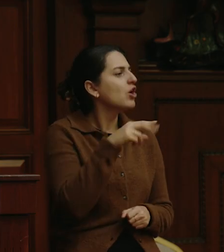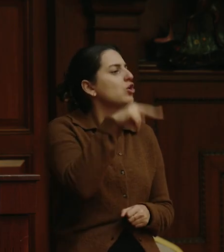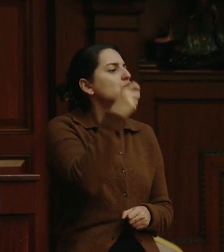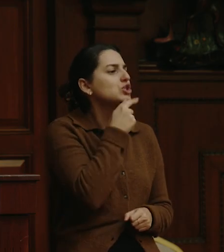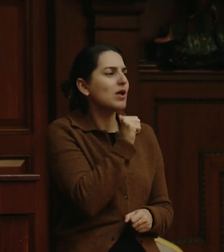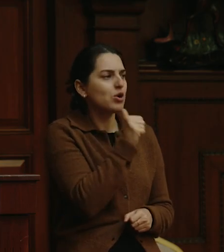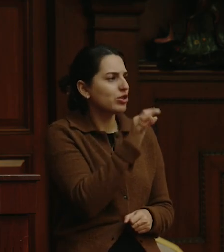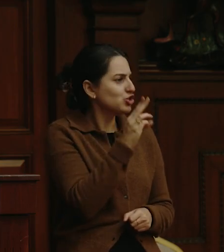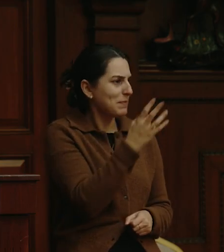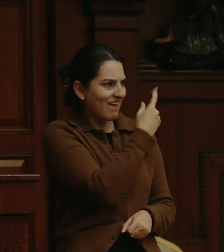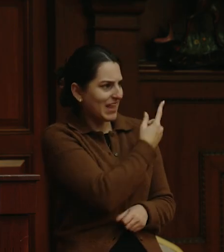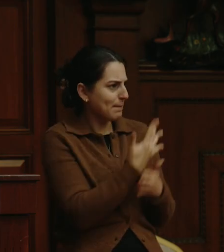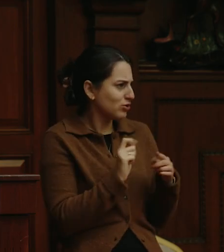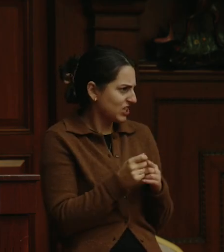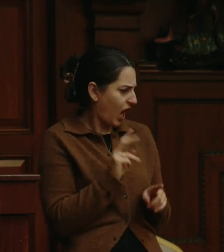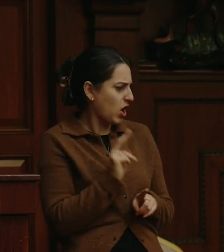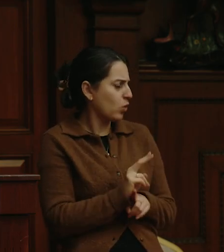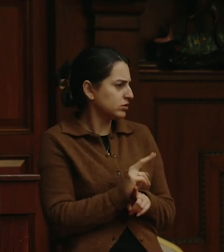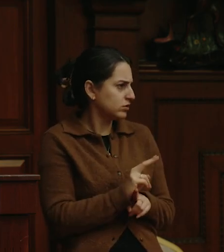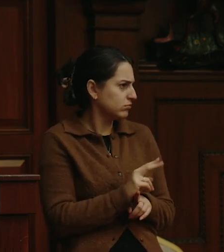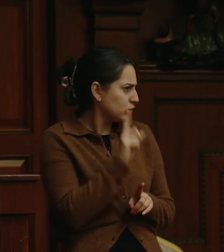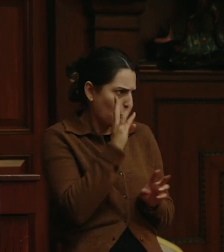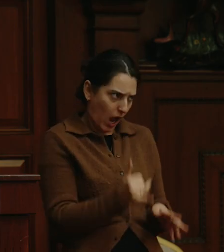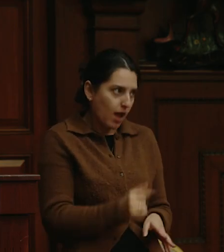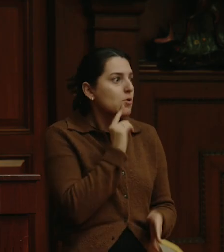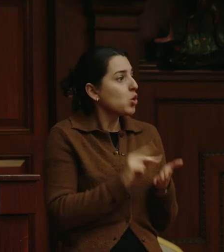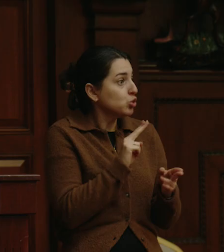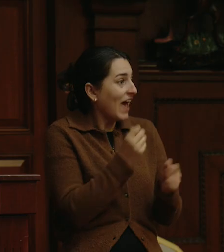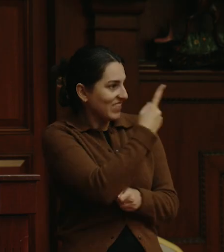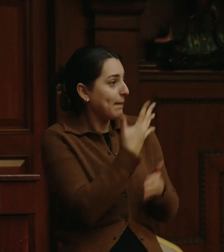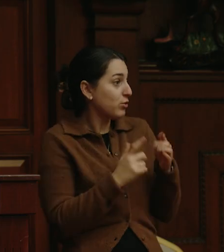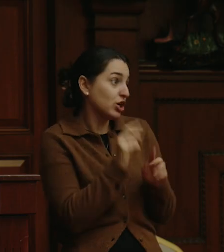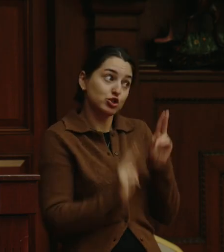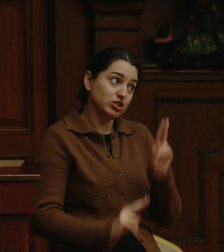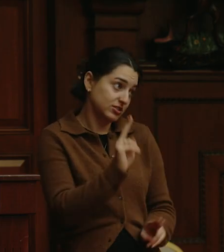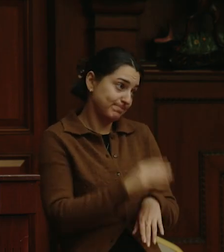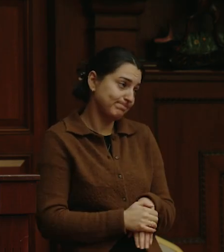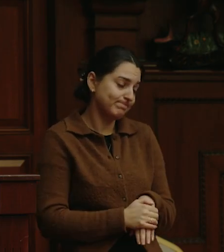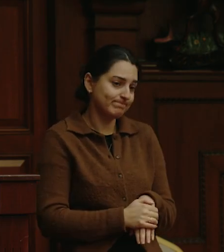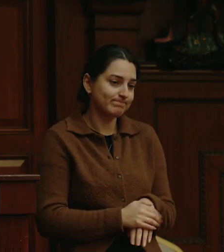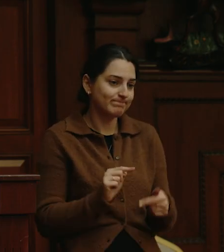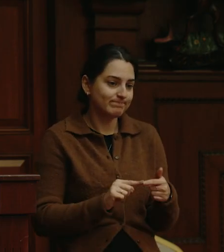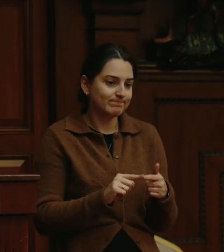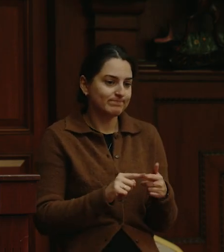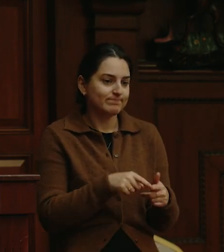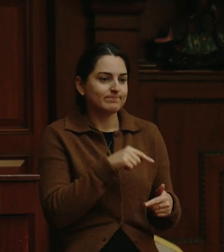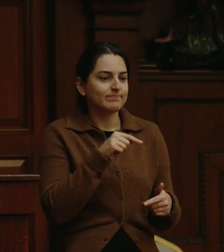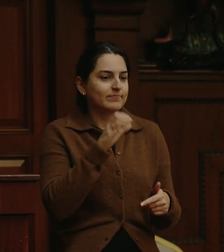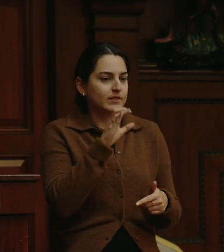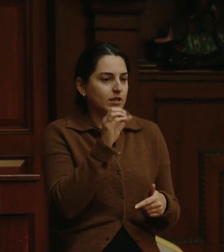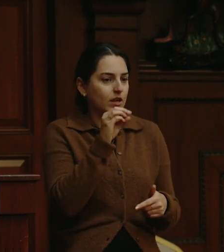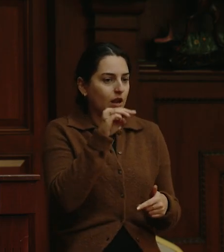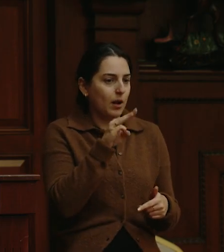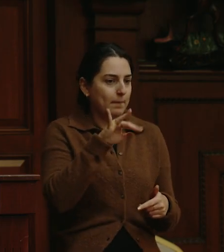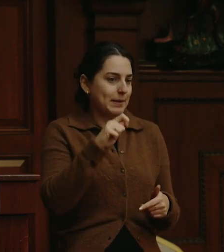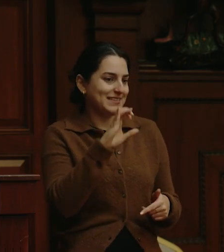why, but otherwise it is a really useful test. The next test is called complement, C3